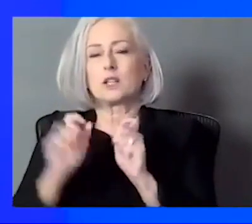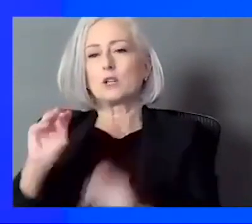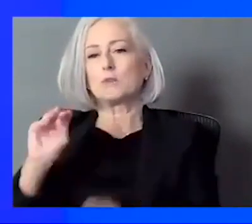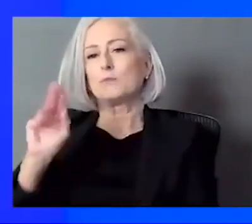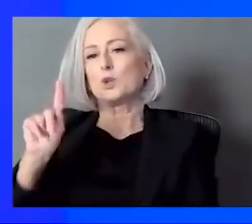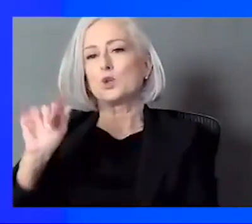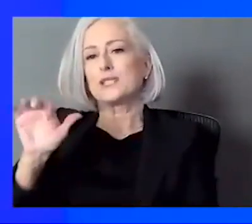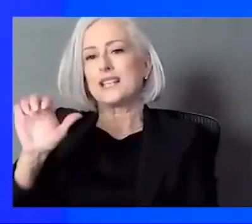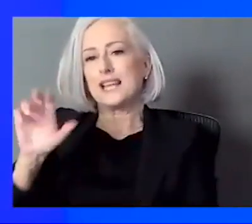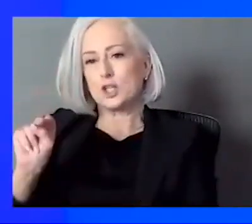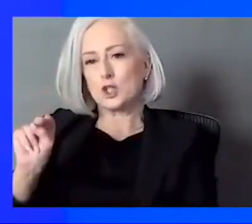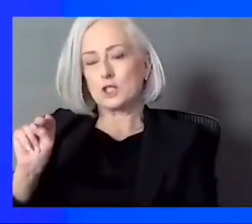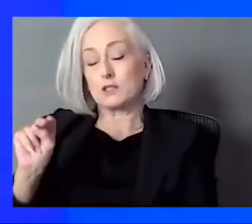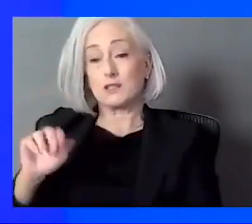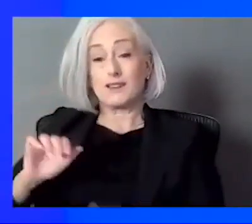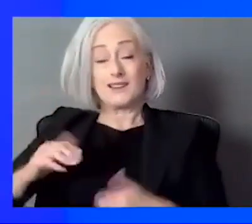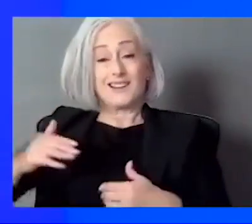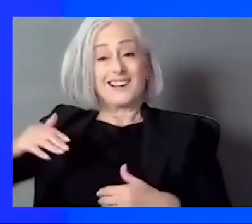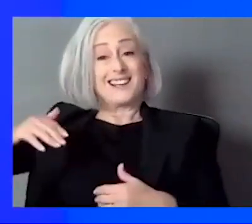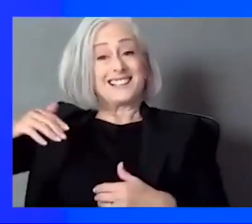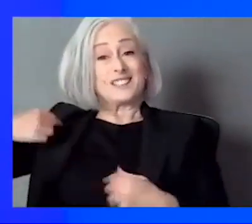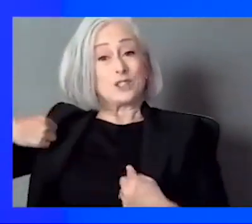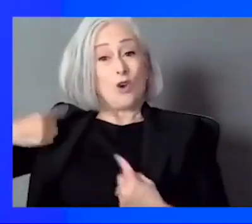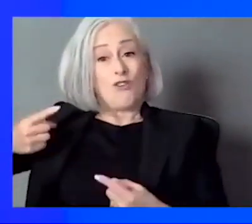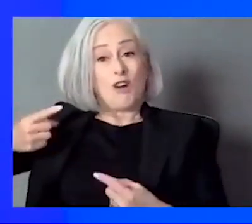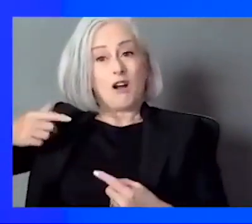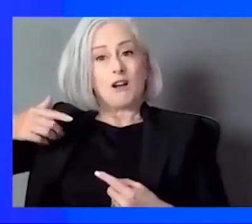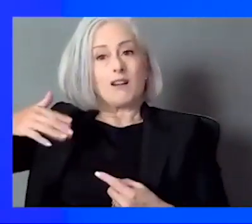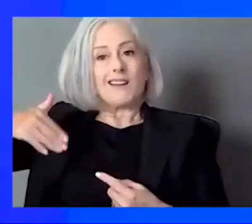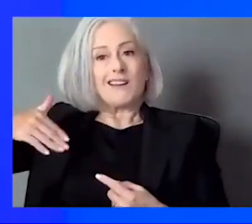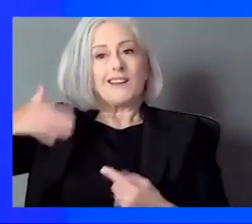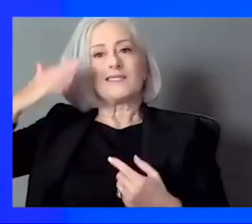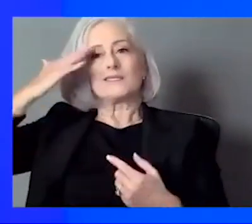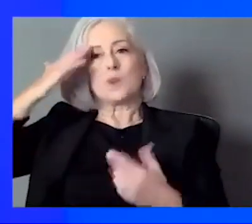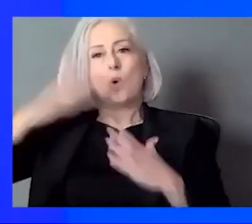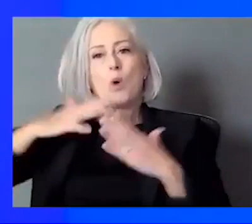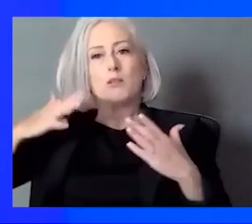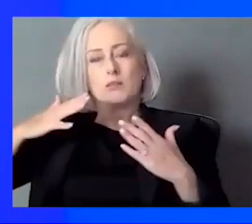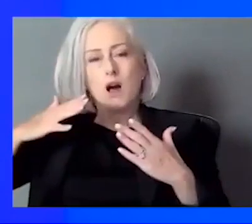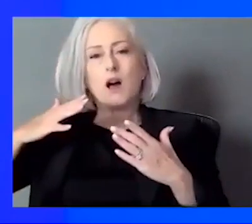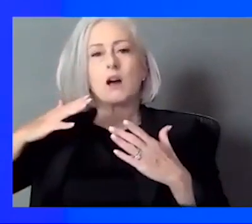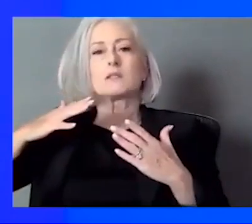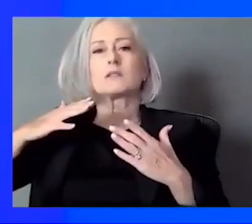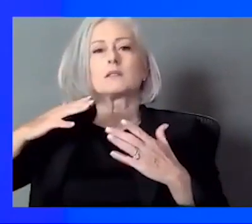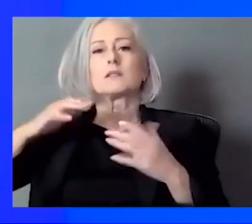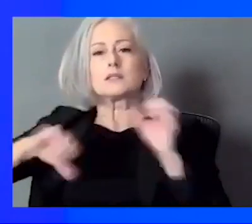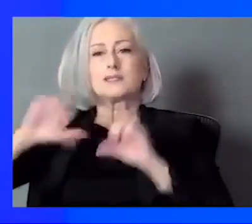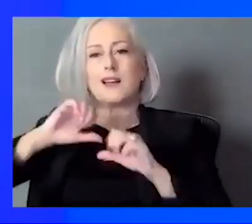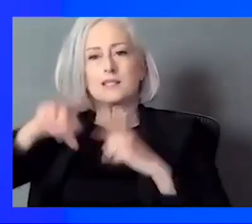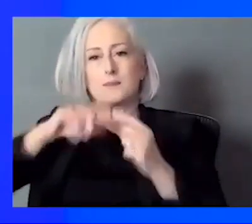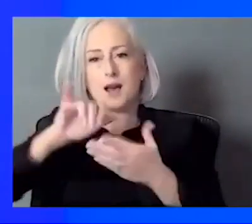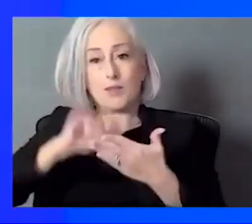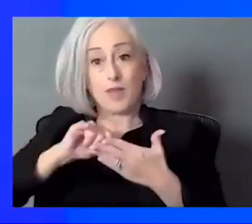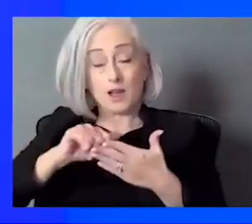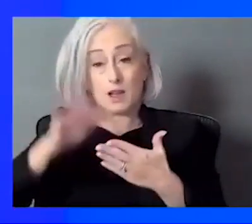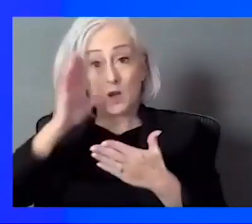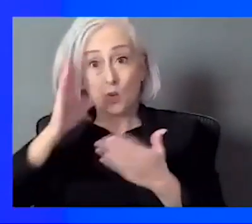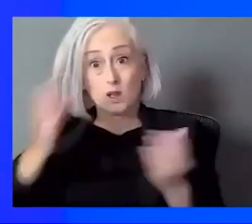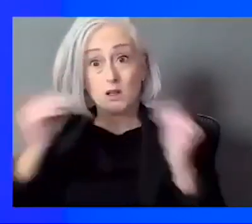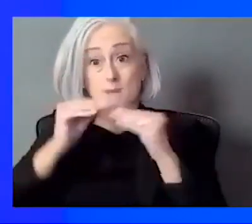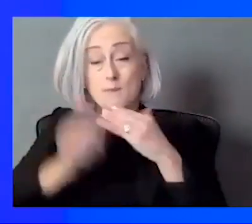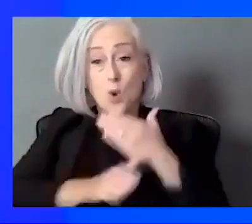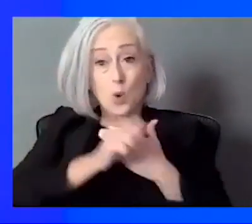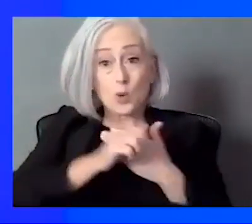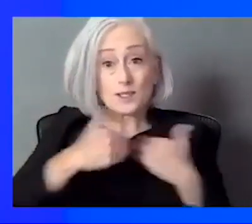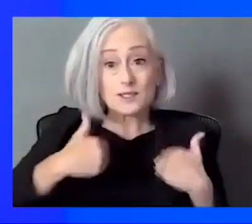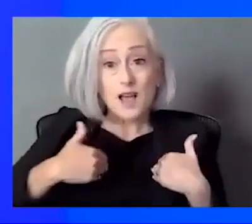not a lot is known about that, not risk or if it causes more severe disease. It still looks like, and